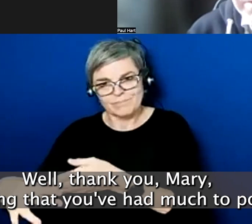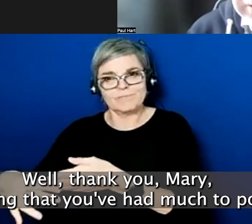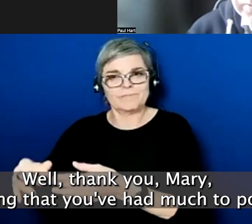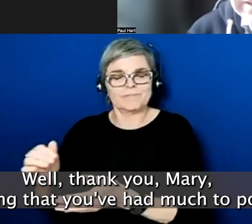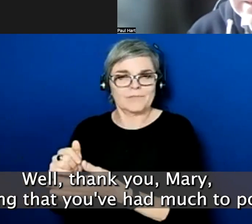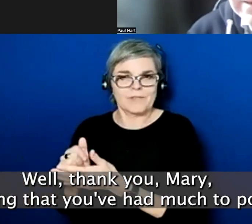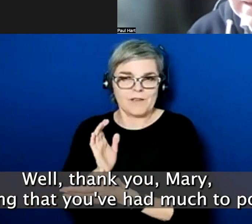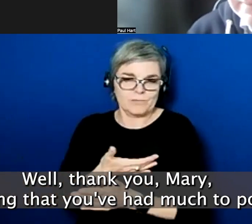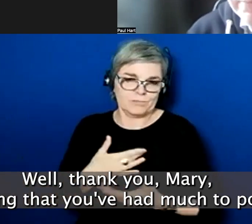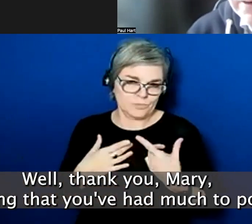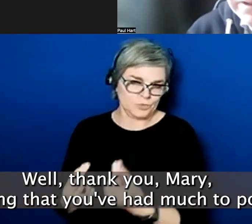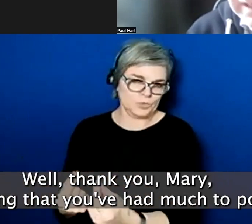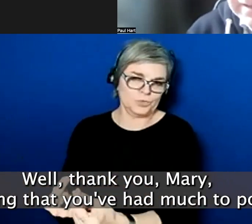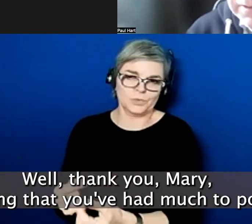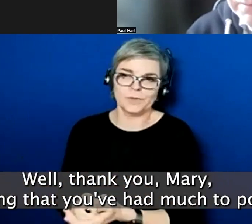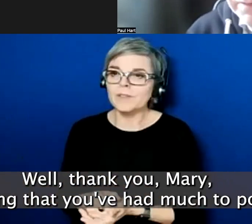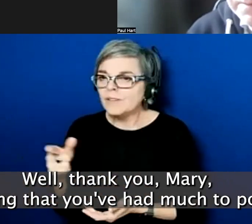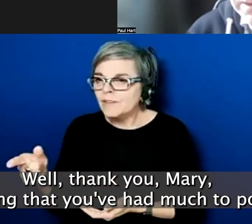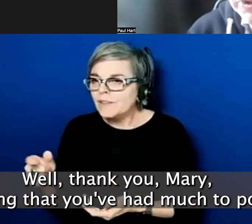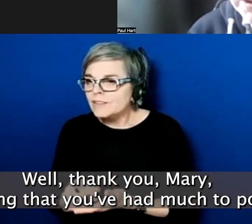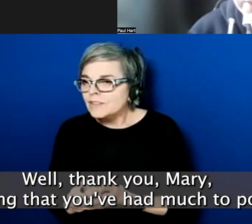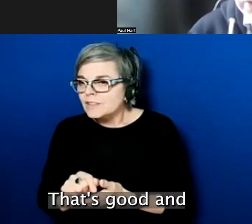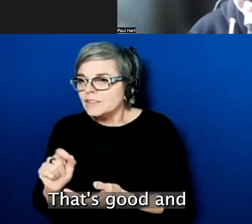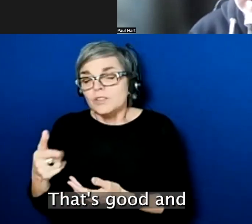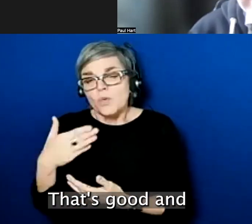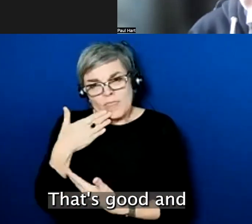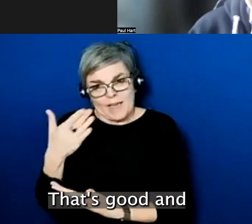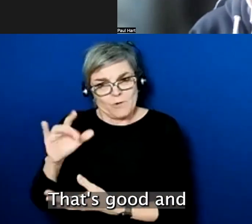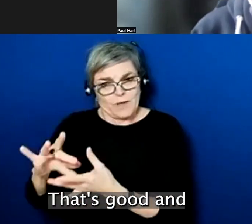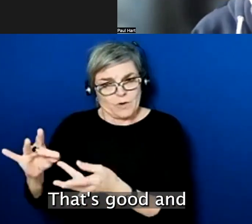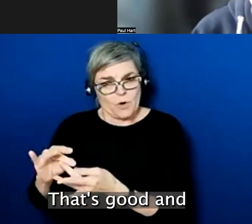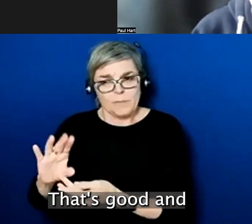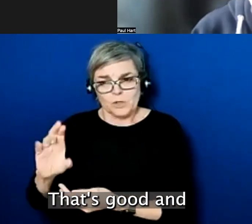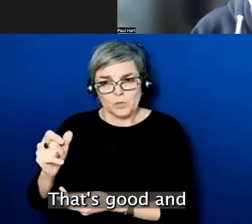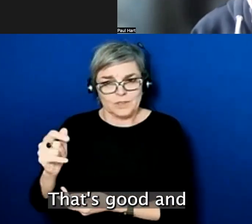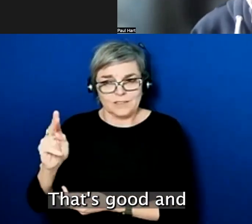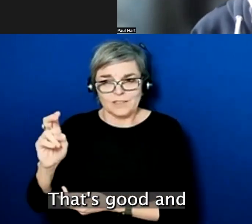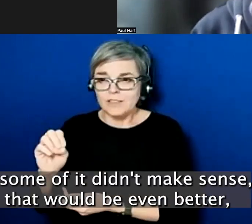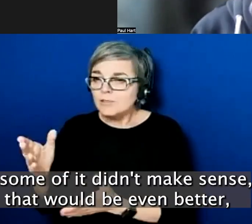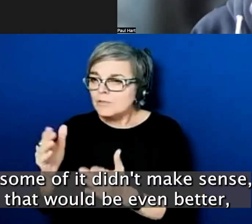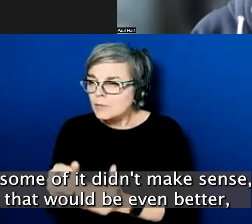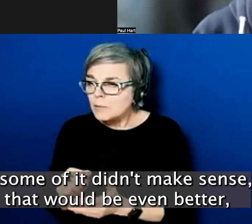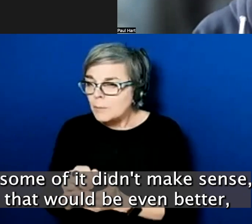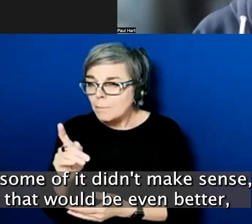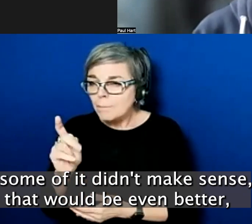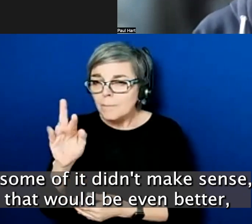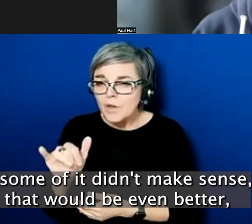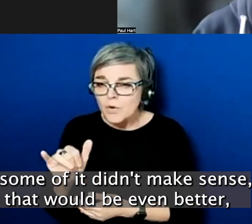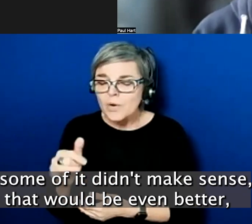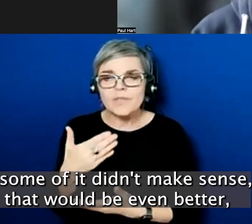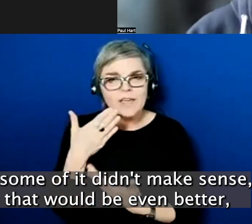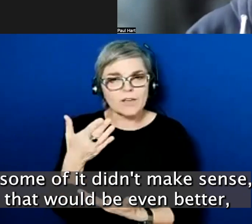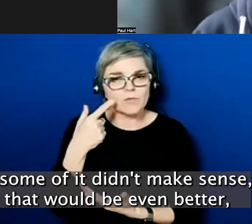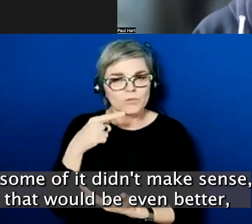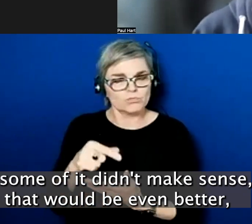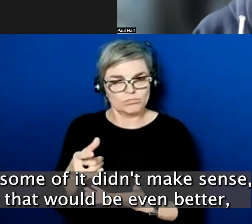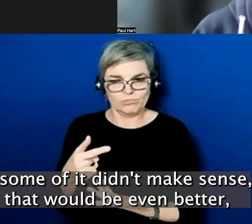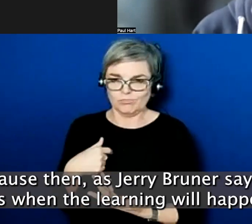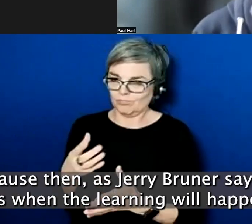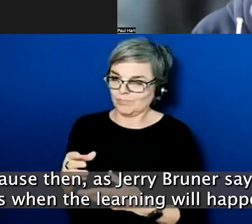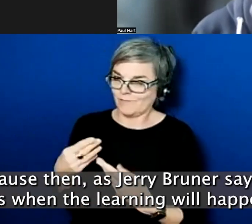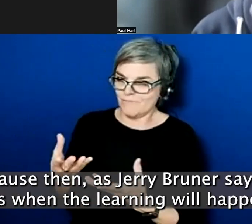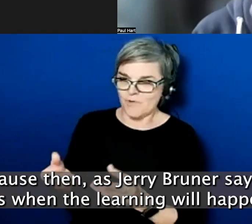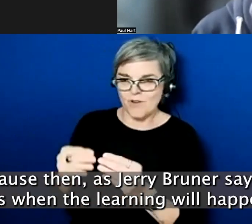Well, thank you, Mary, for saying that you've had much to ponder. That's good. And if some of it didn't make sense, that would be even